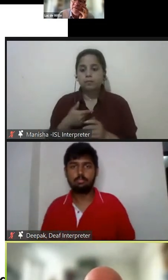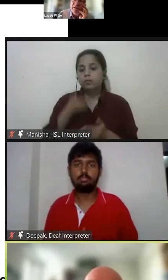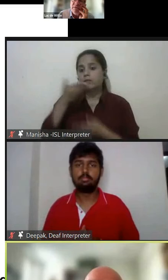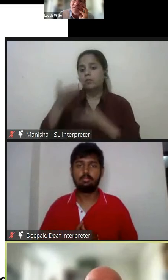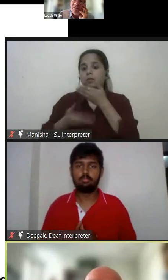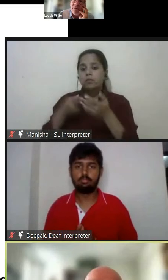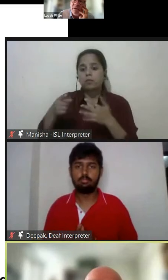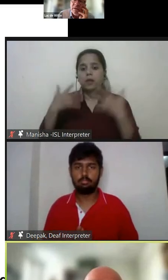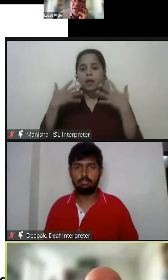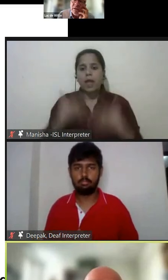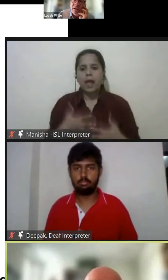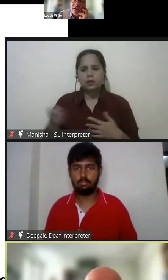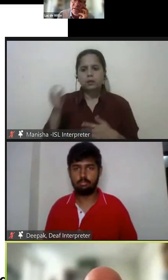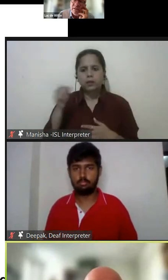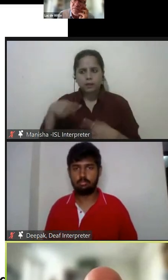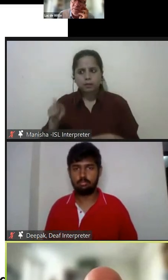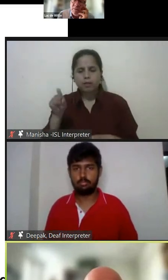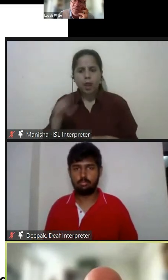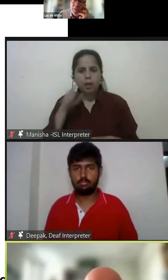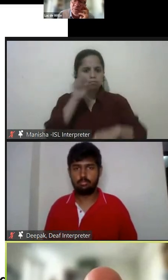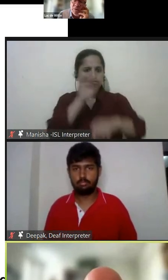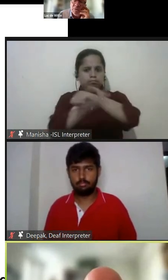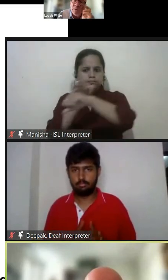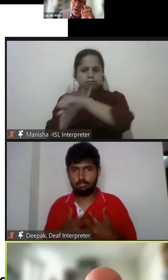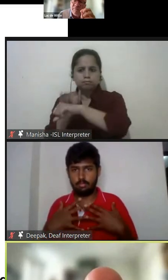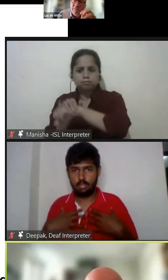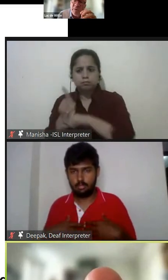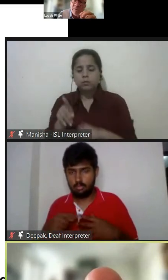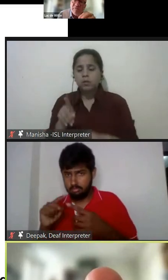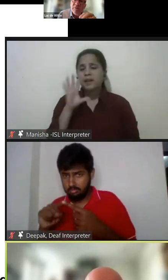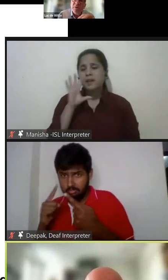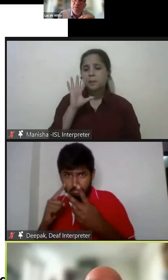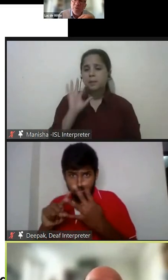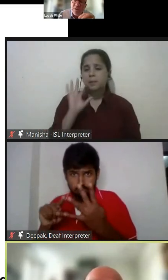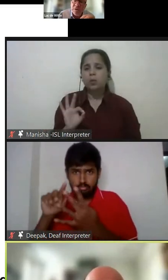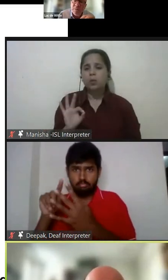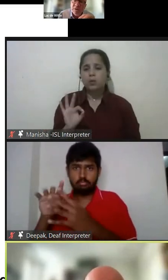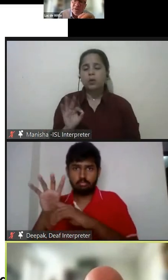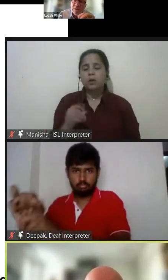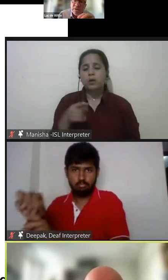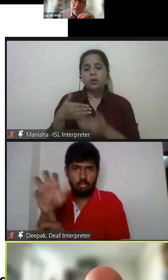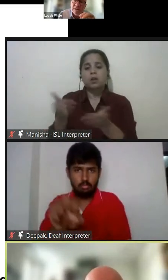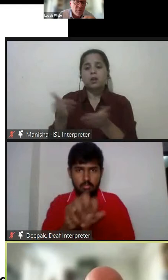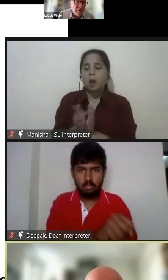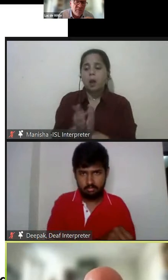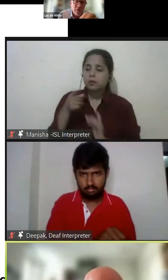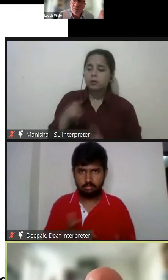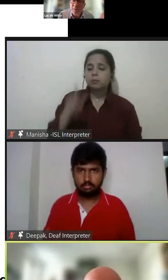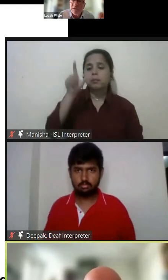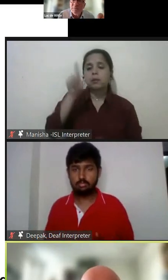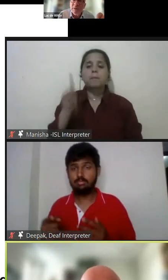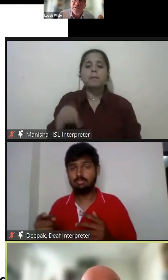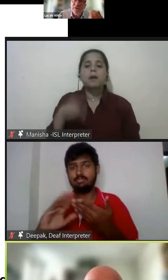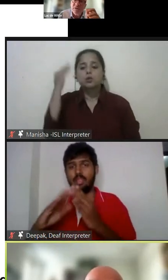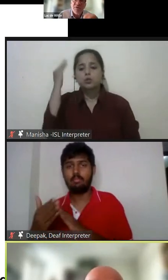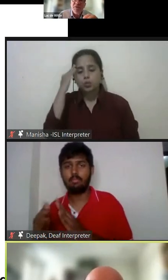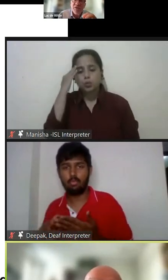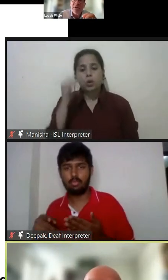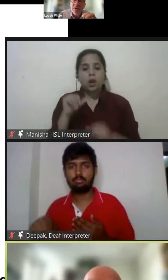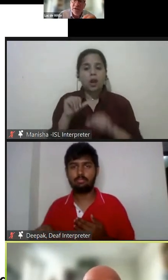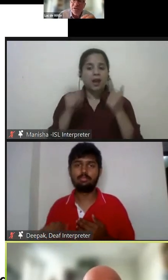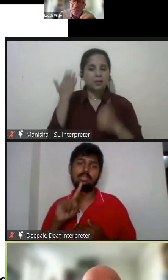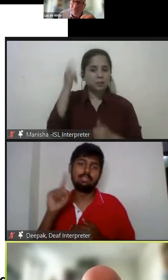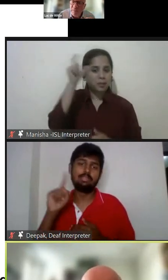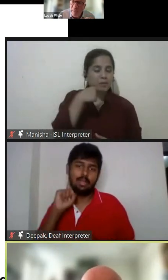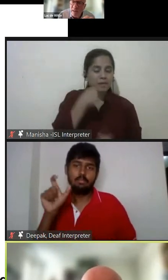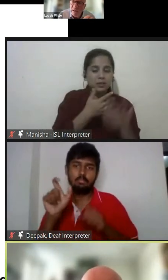health navigators. And that's extremely important to have people from the communities because, as one of the other speakers mentioned, trust is